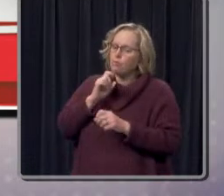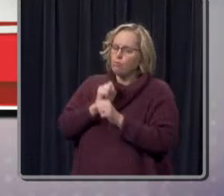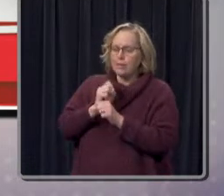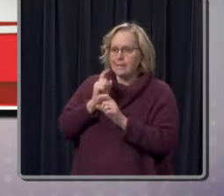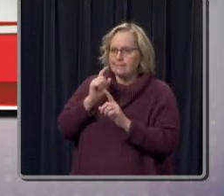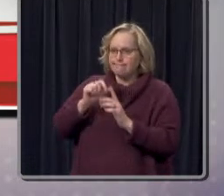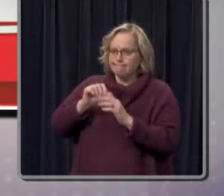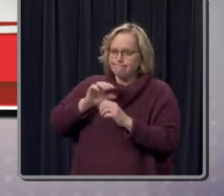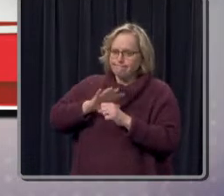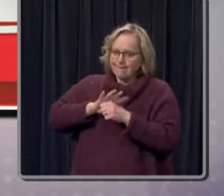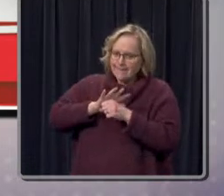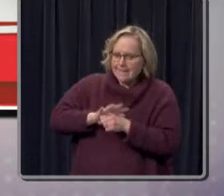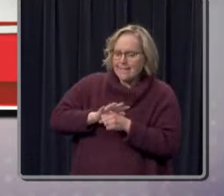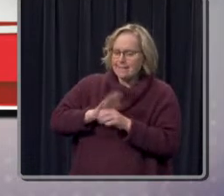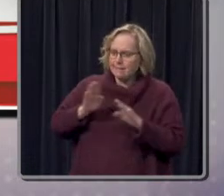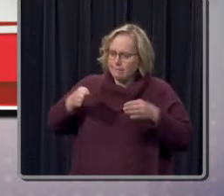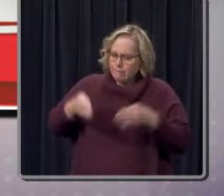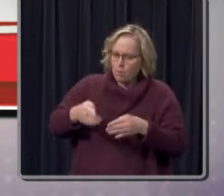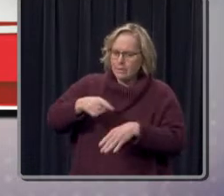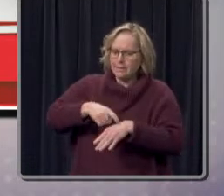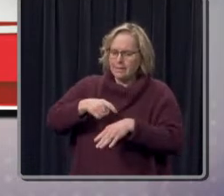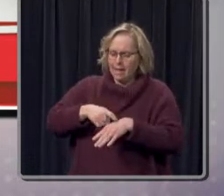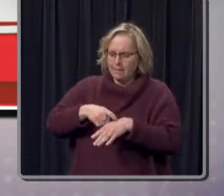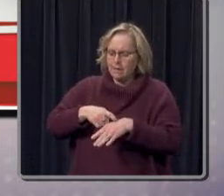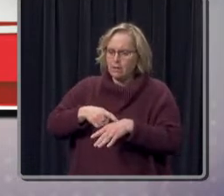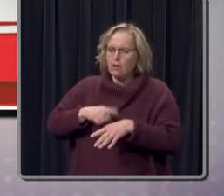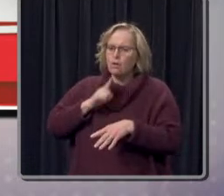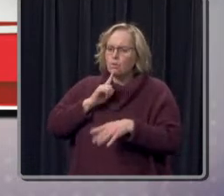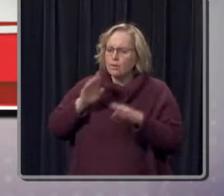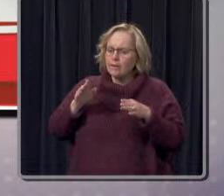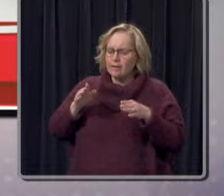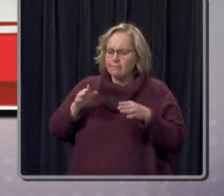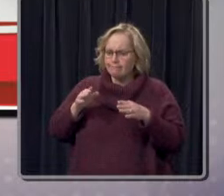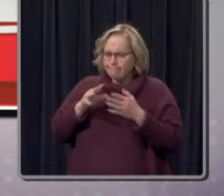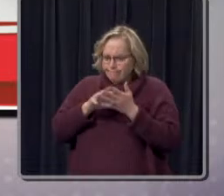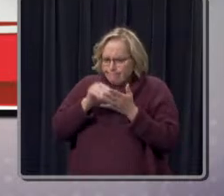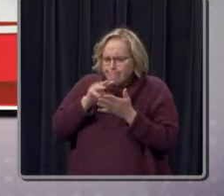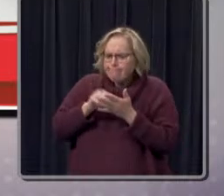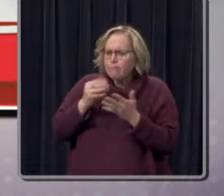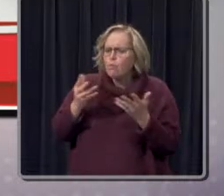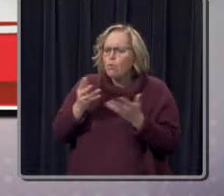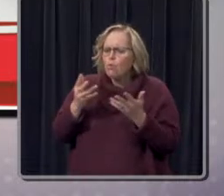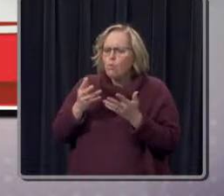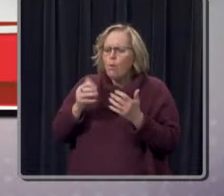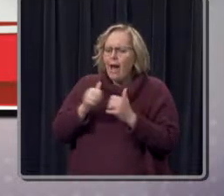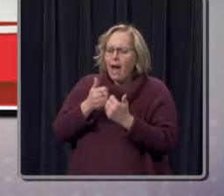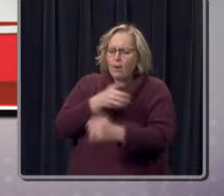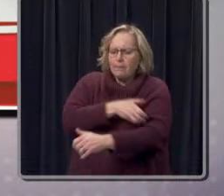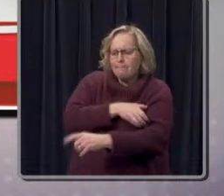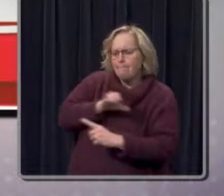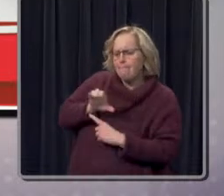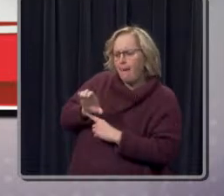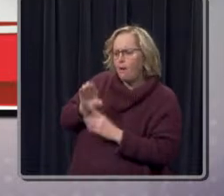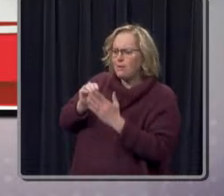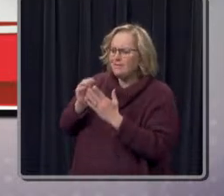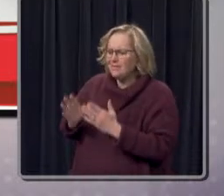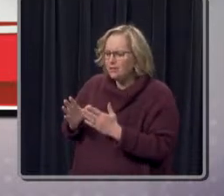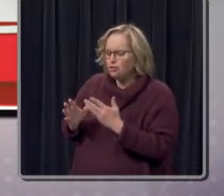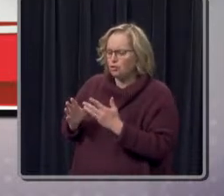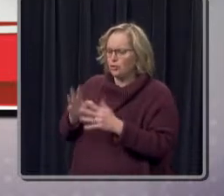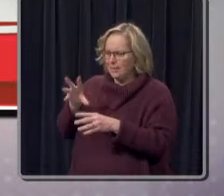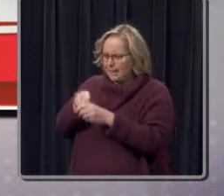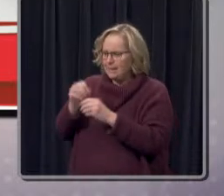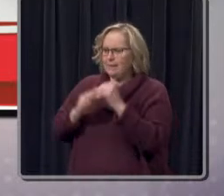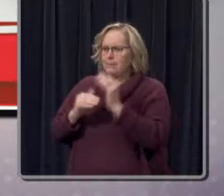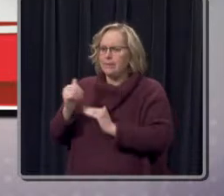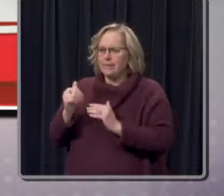on what are things that we can do to help them empower their teachers within their buildings. How can they really hone in on knowing, as a building, what